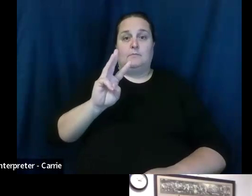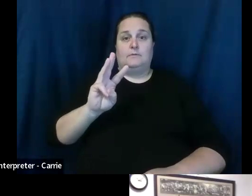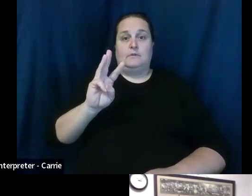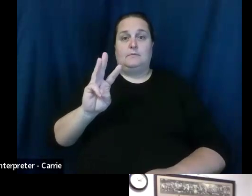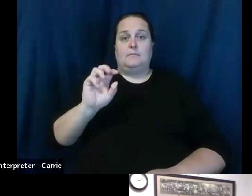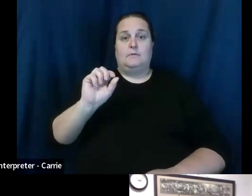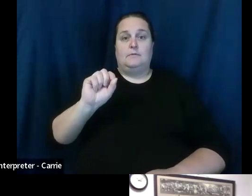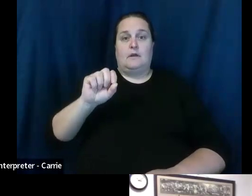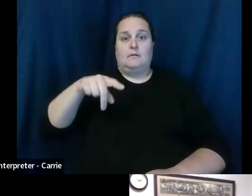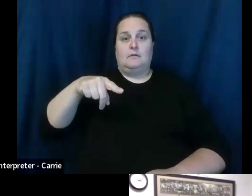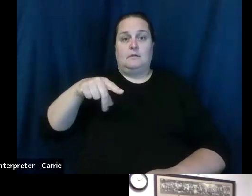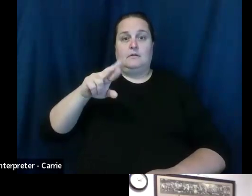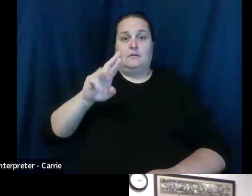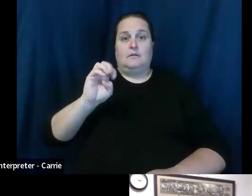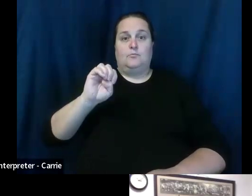prepwise.org.